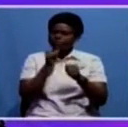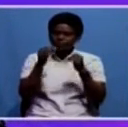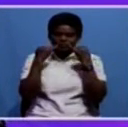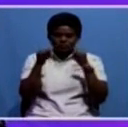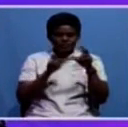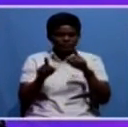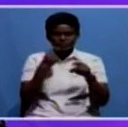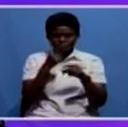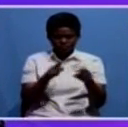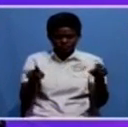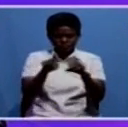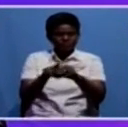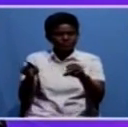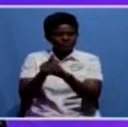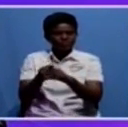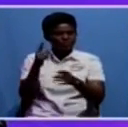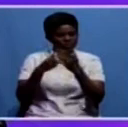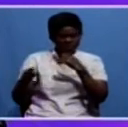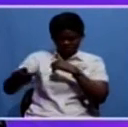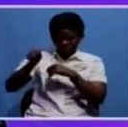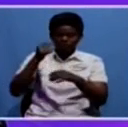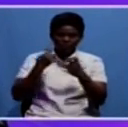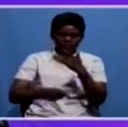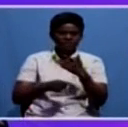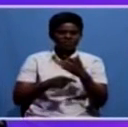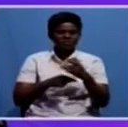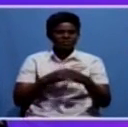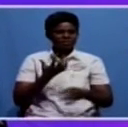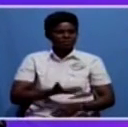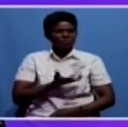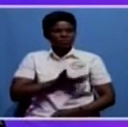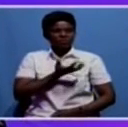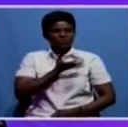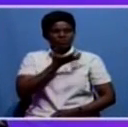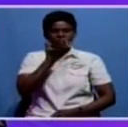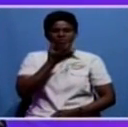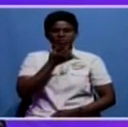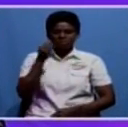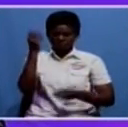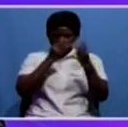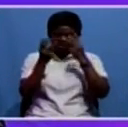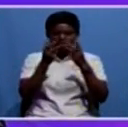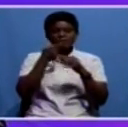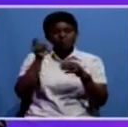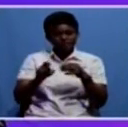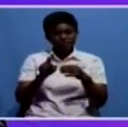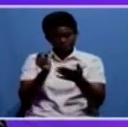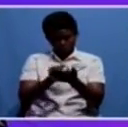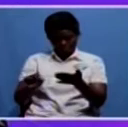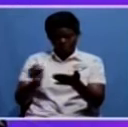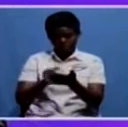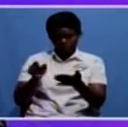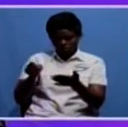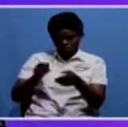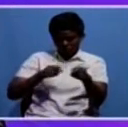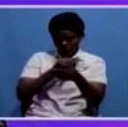who like to participate, and all they do is just be emotional. We have to be concerned. And when we write to a media house and say, you're failing to